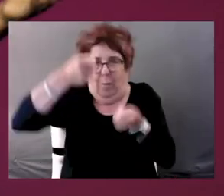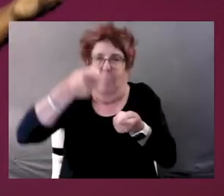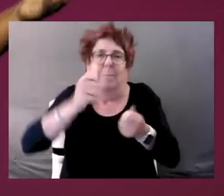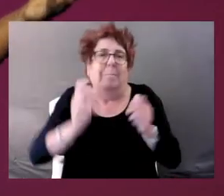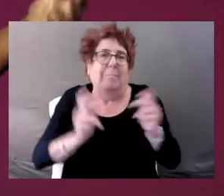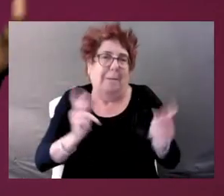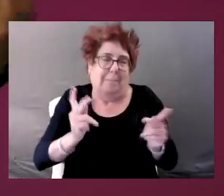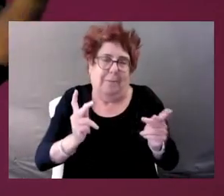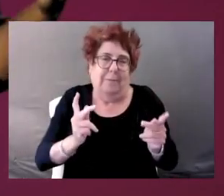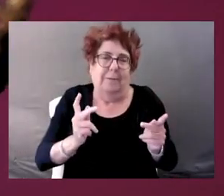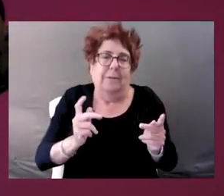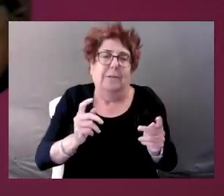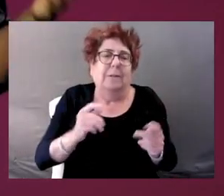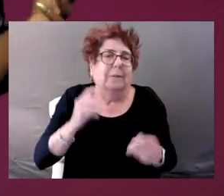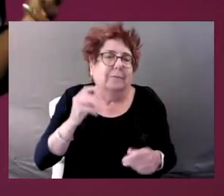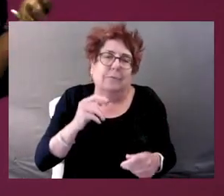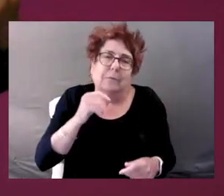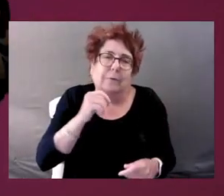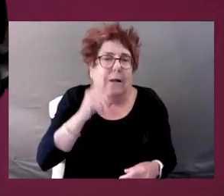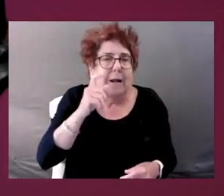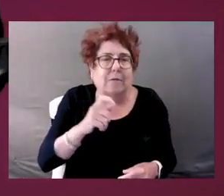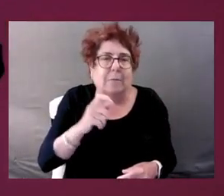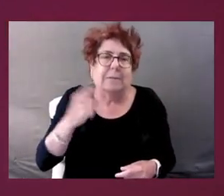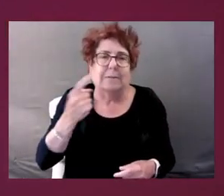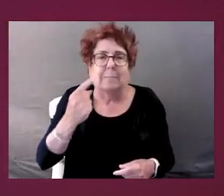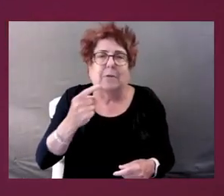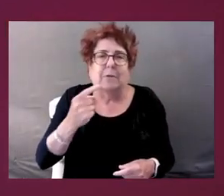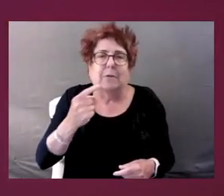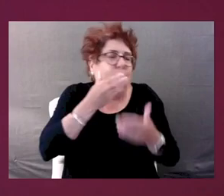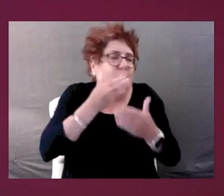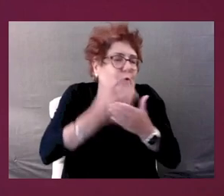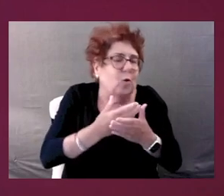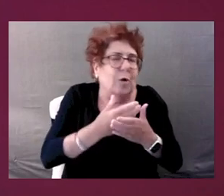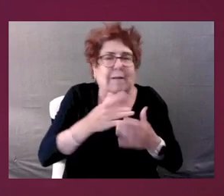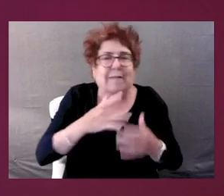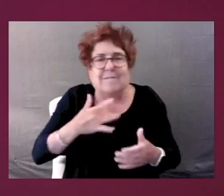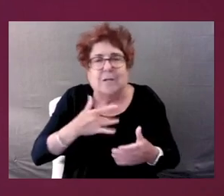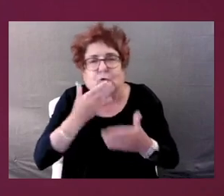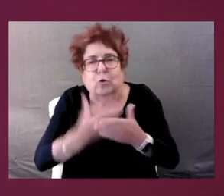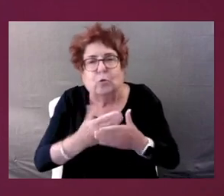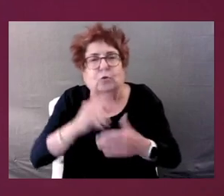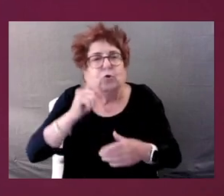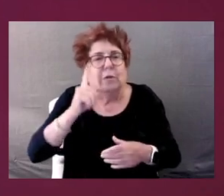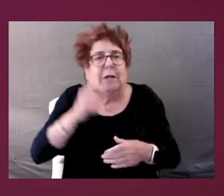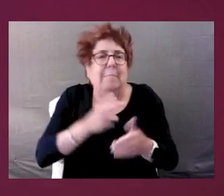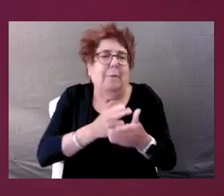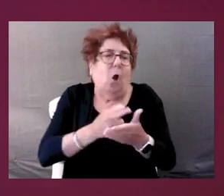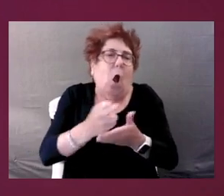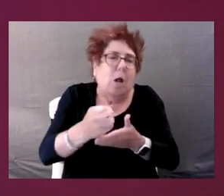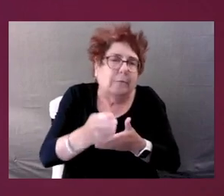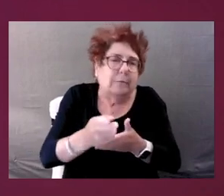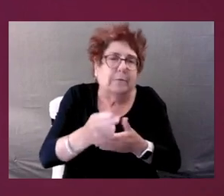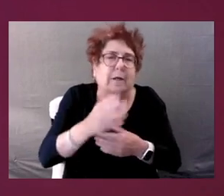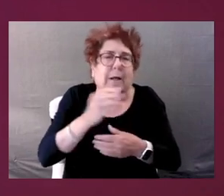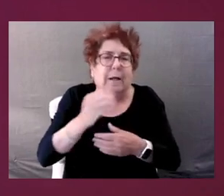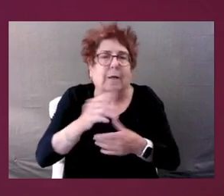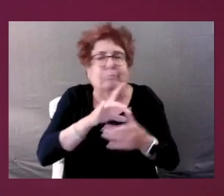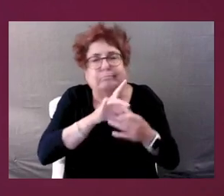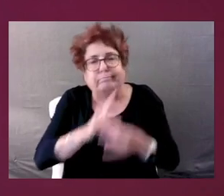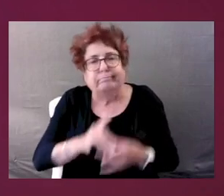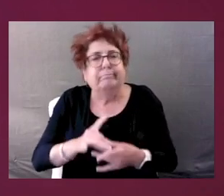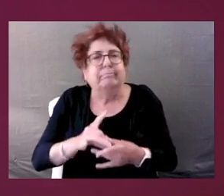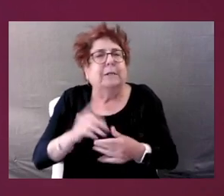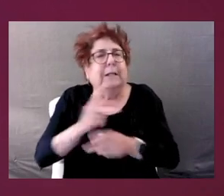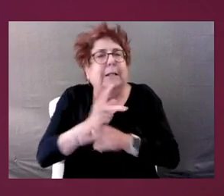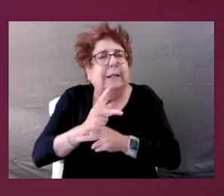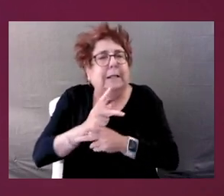has to be something that is good and it feels good. It just has to be honest, authentic, and rooted in care and love and power. And